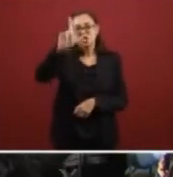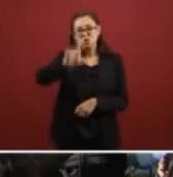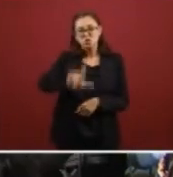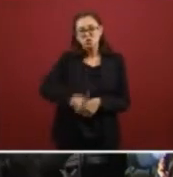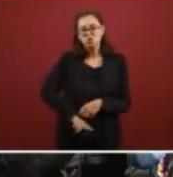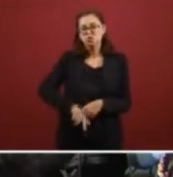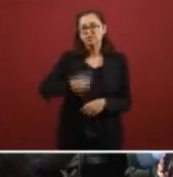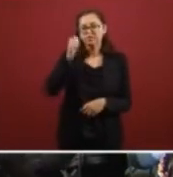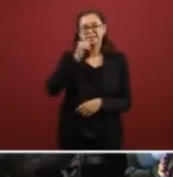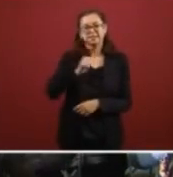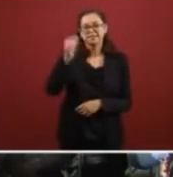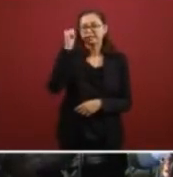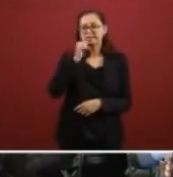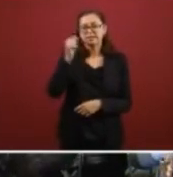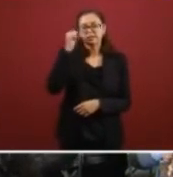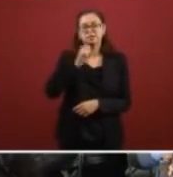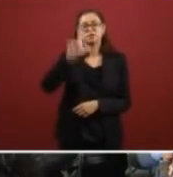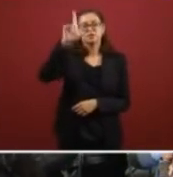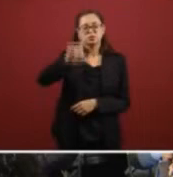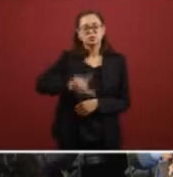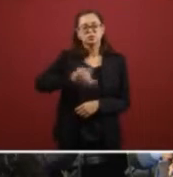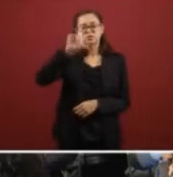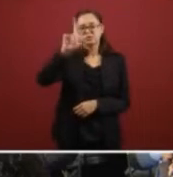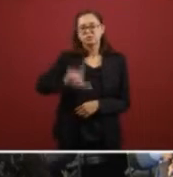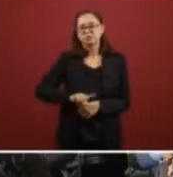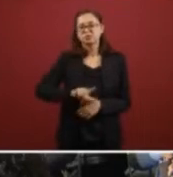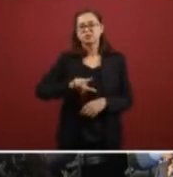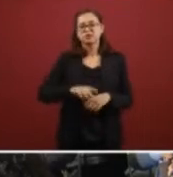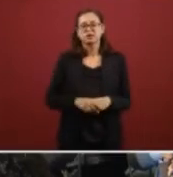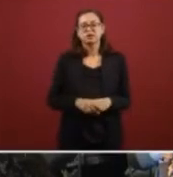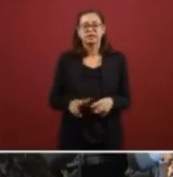Like every Monday, because it's very important